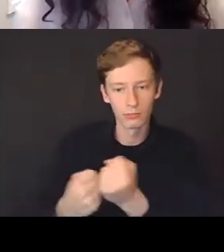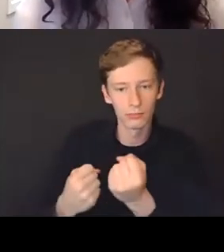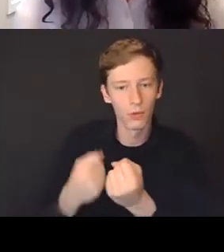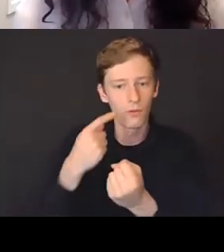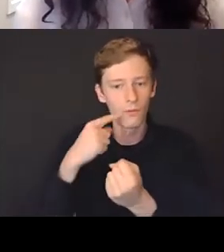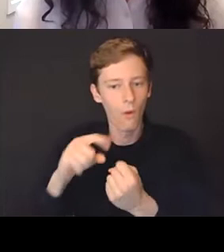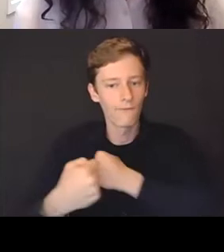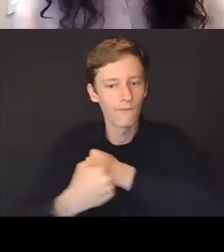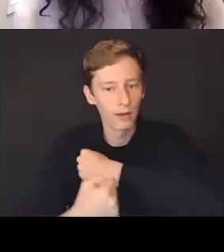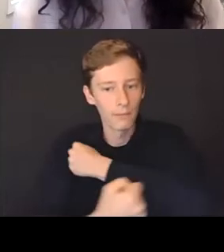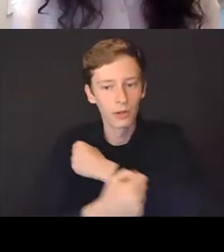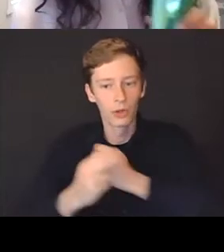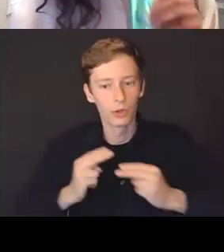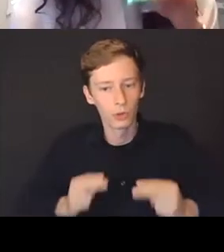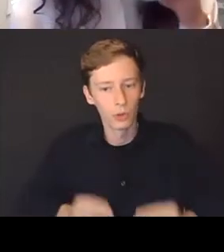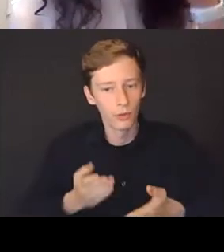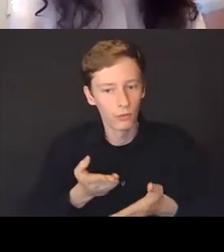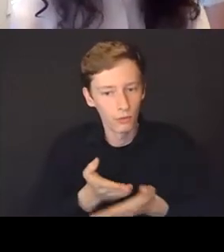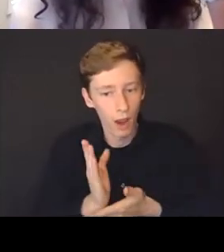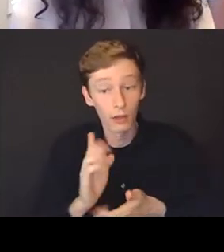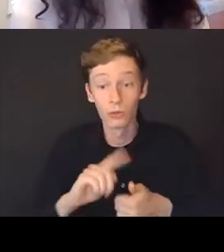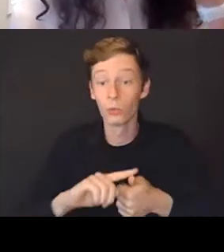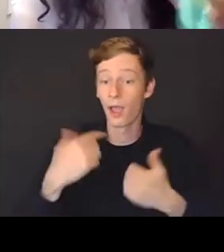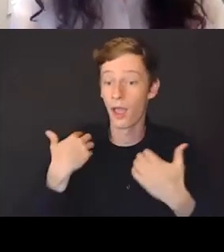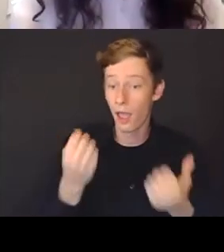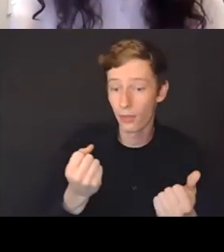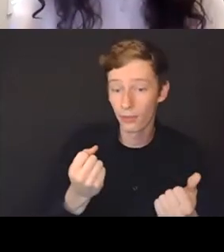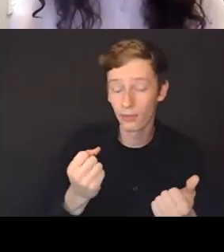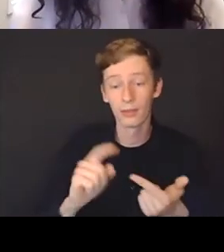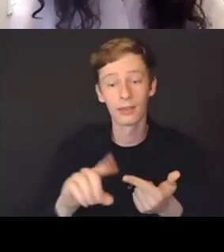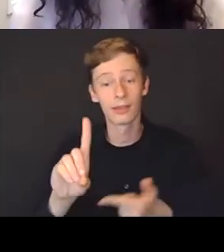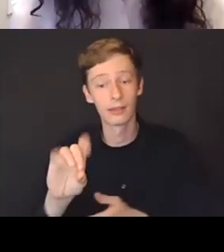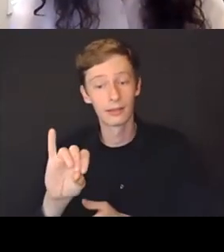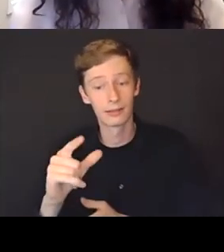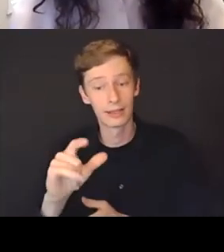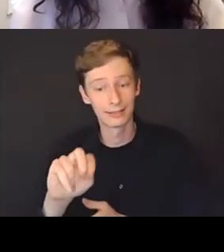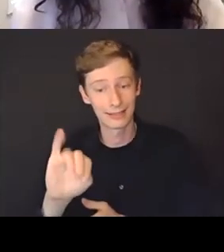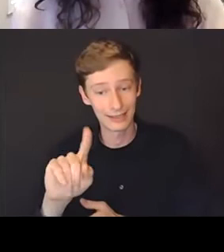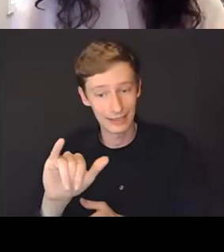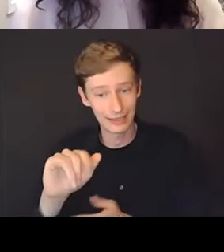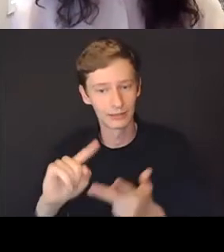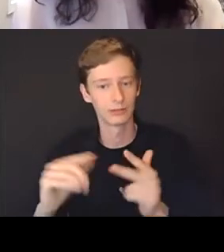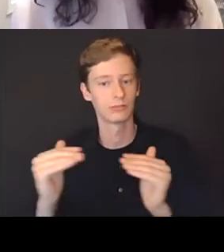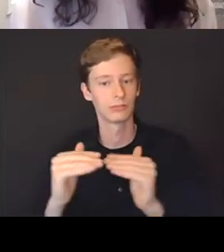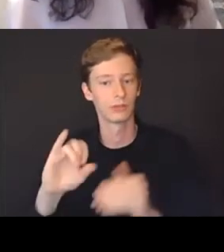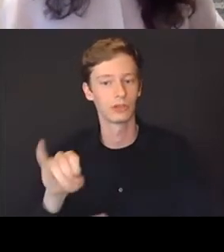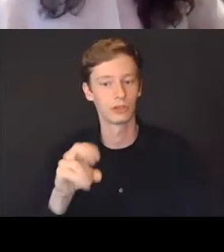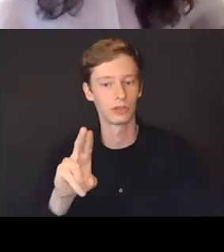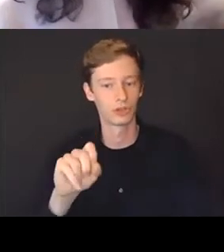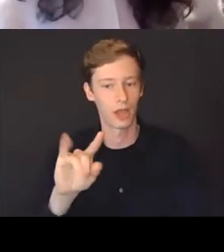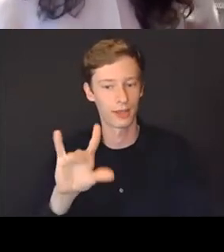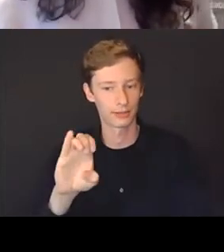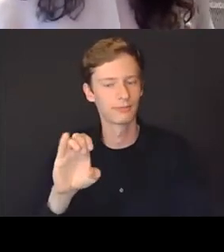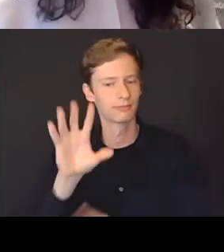to reproductive health, dignity, and justice. And we do center Latine voices because it is